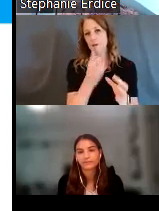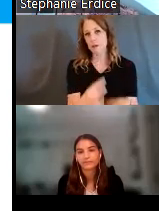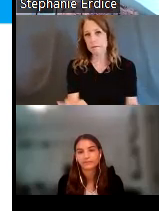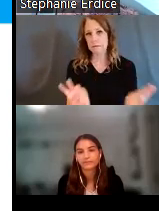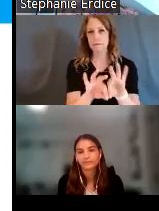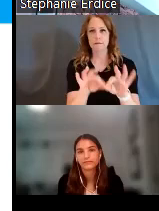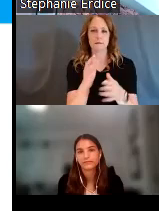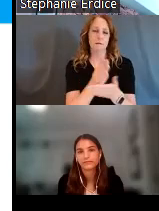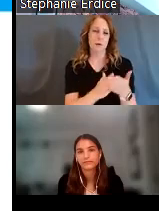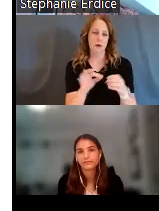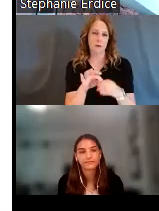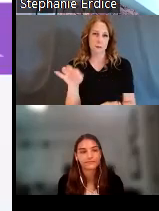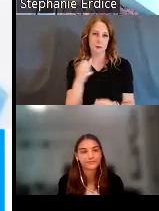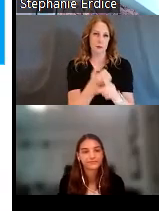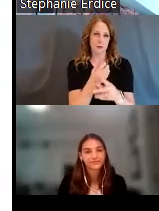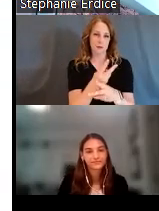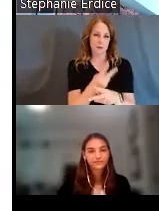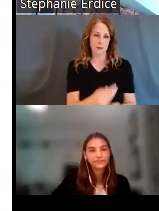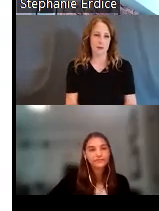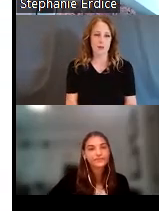of spiritual self-care.